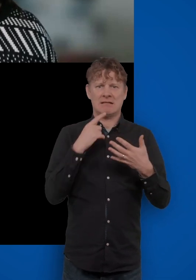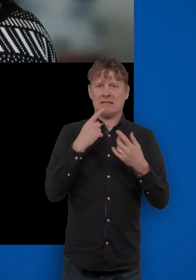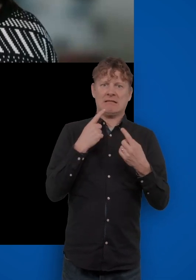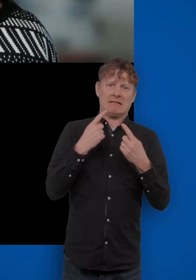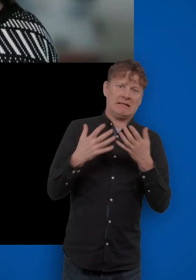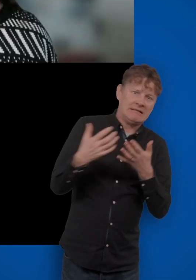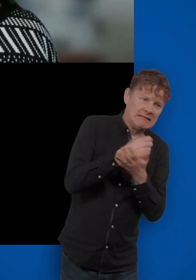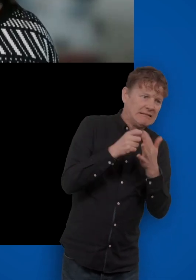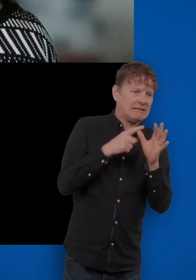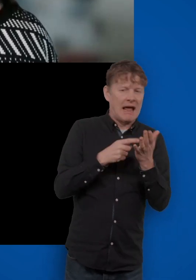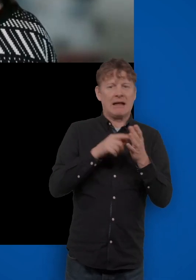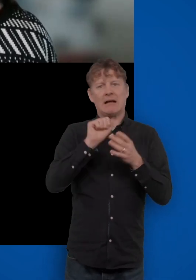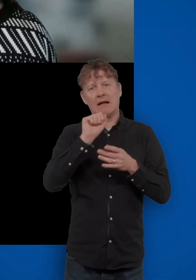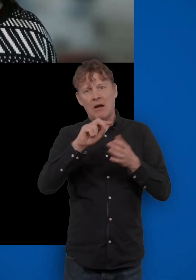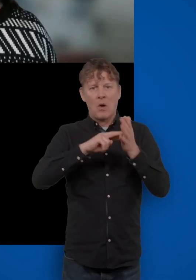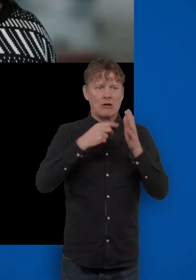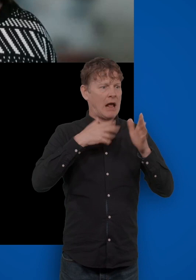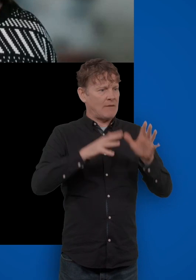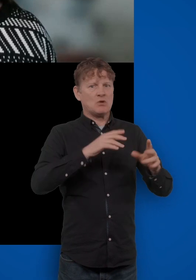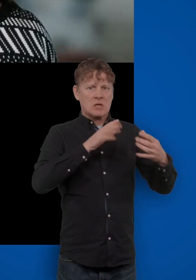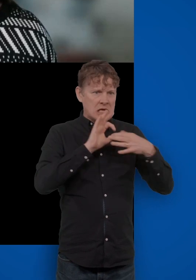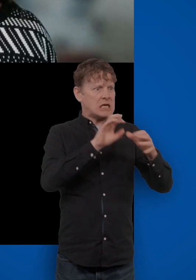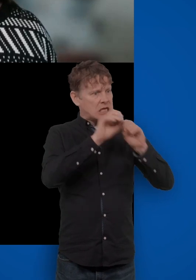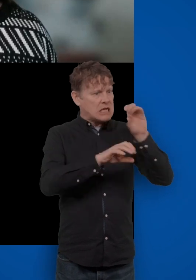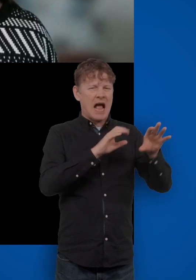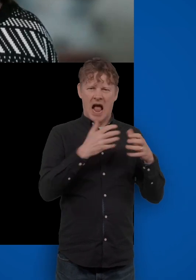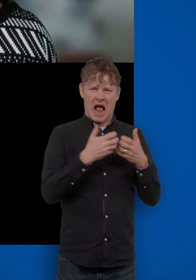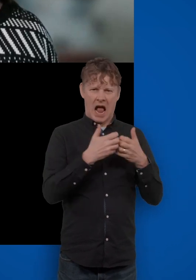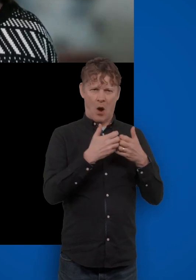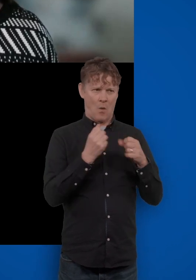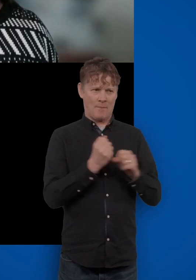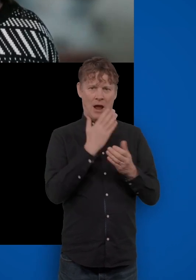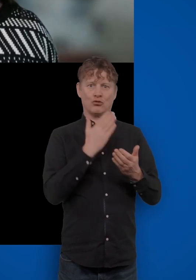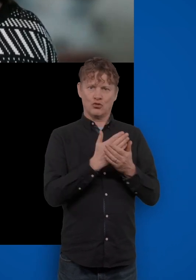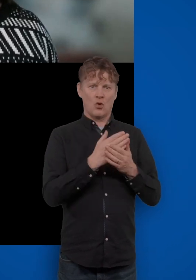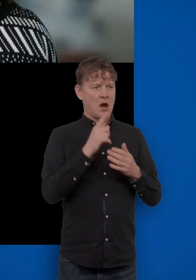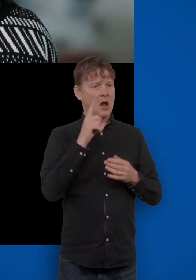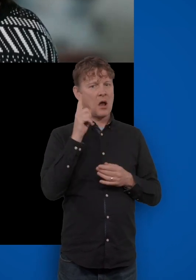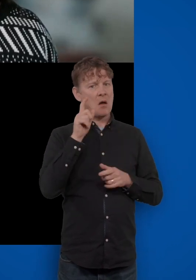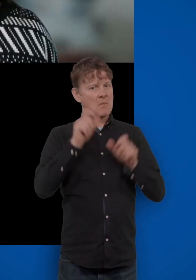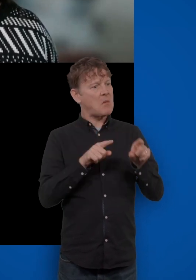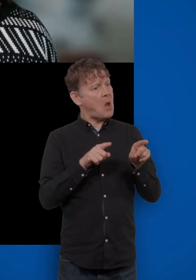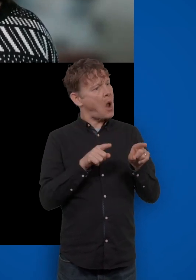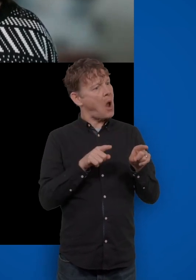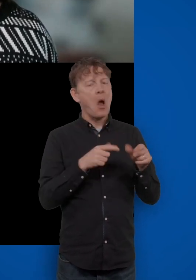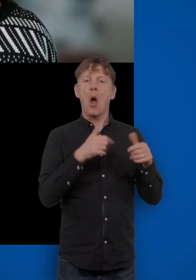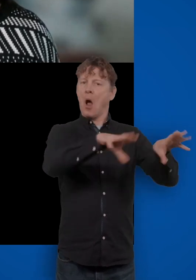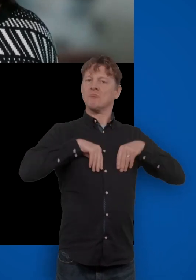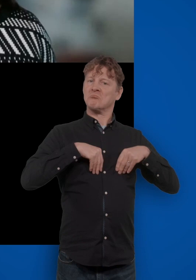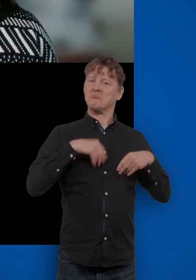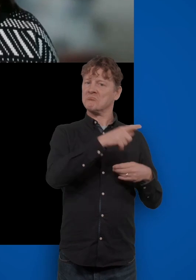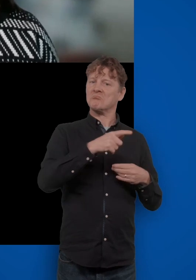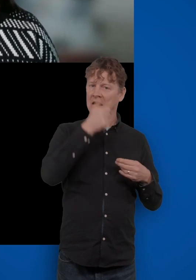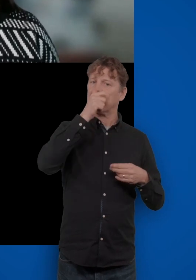your organization and quite a lot to put in. So how do you make sure that it's going to get the uptake because it's usable